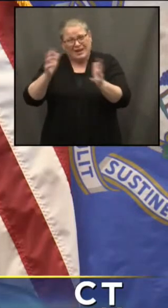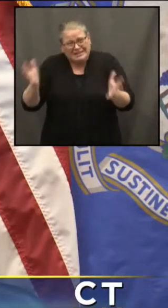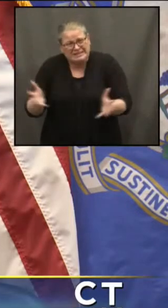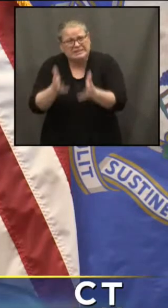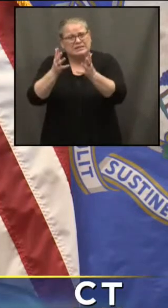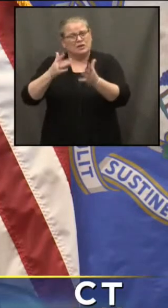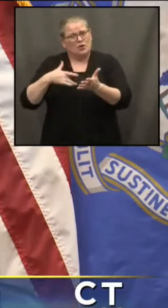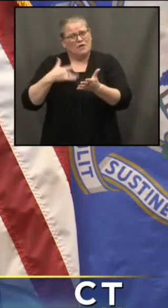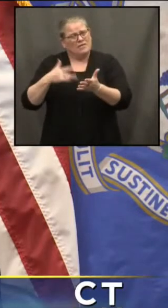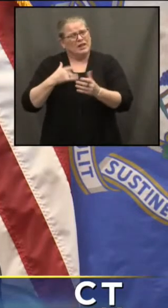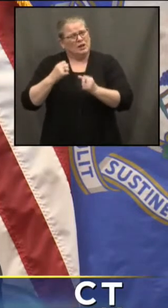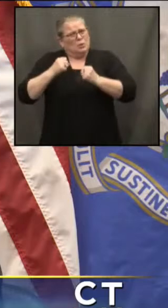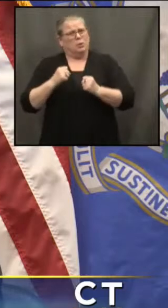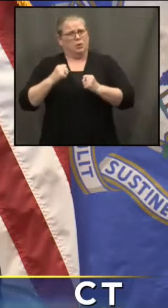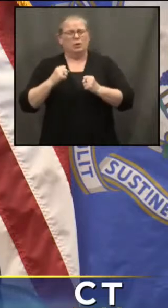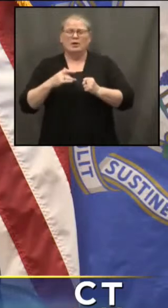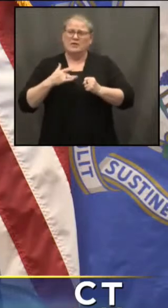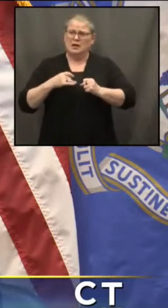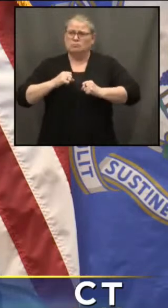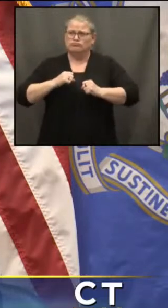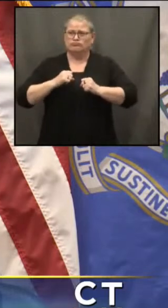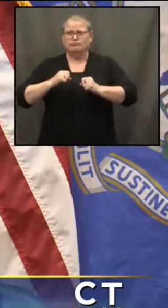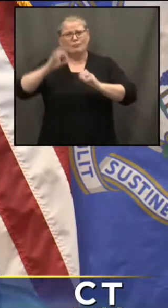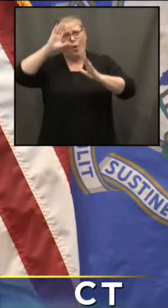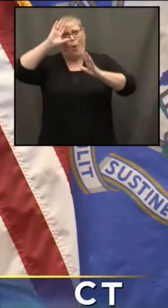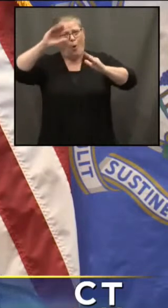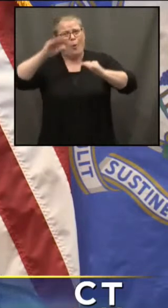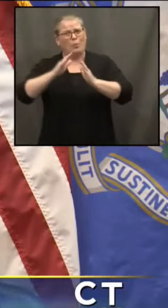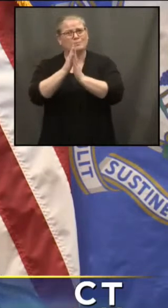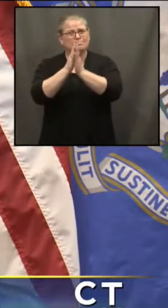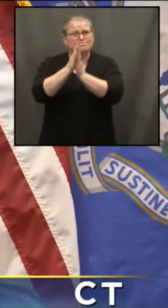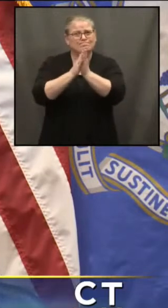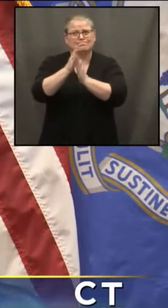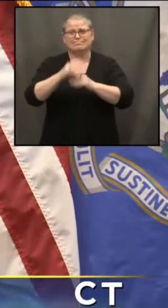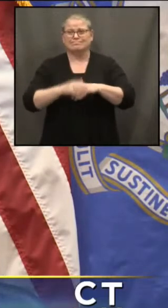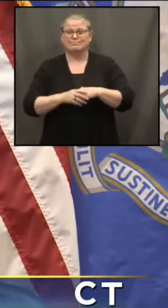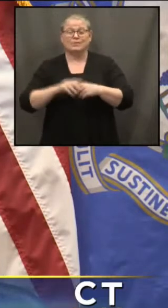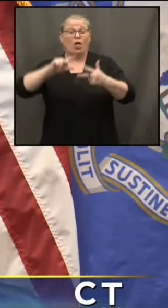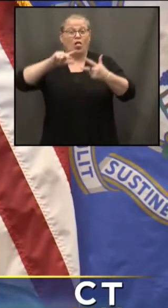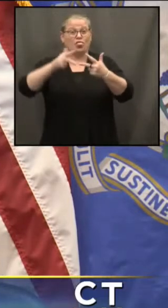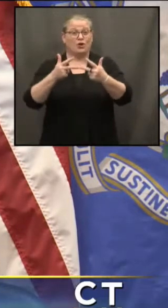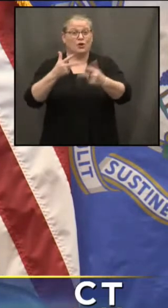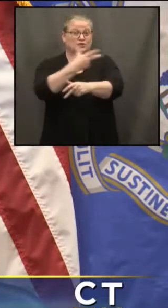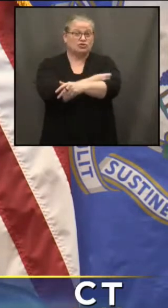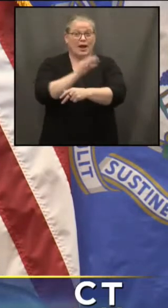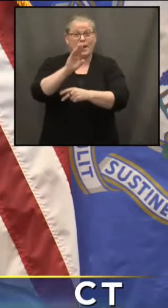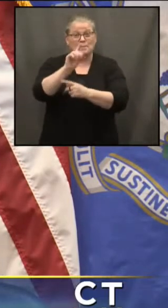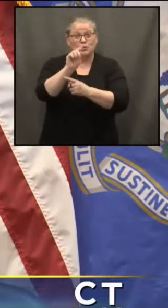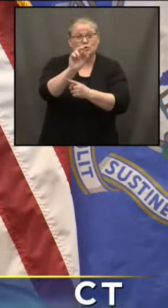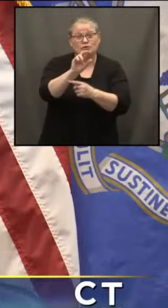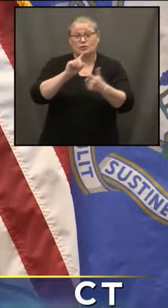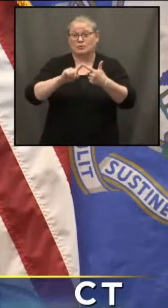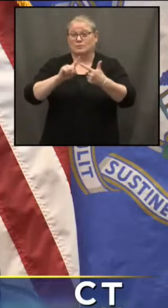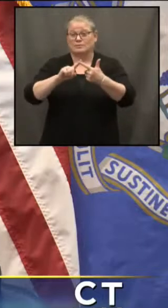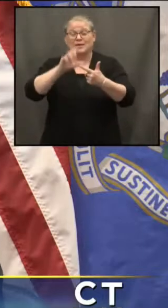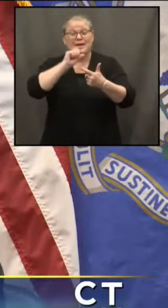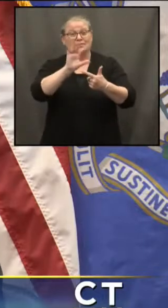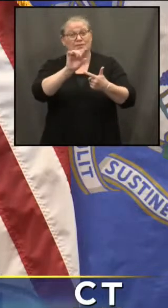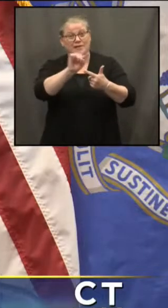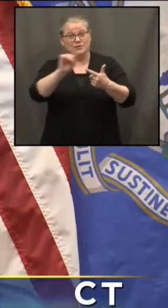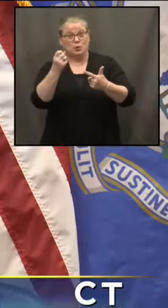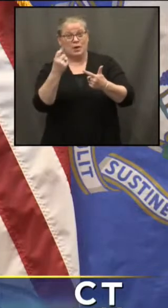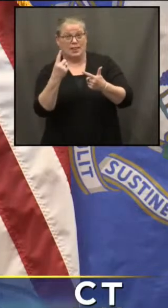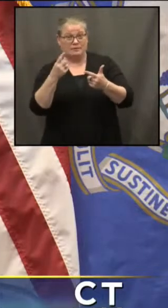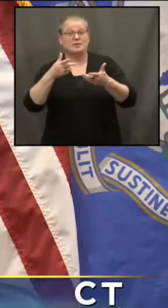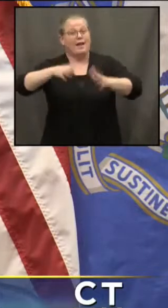that with the boosters, with 5 through 11, with a lot of the same-day testing therapies that are